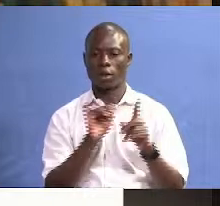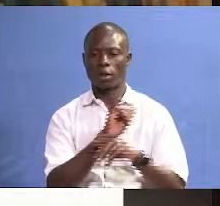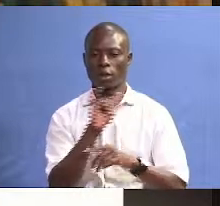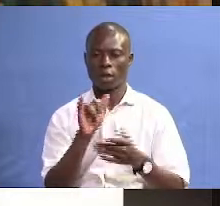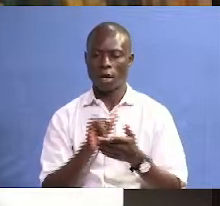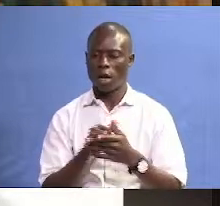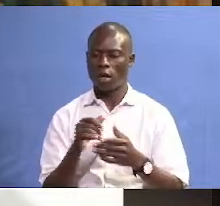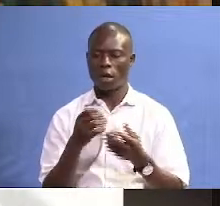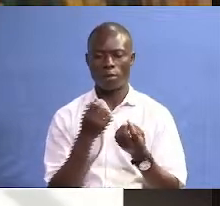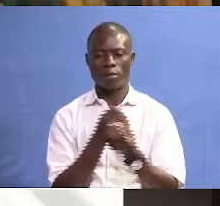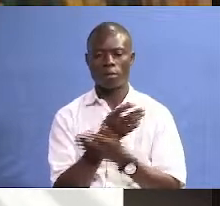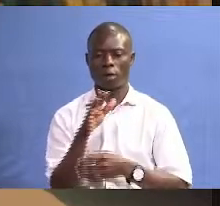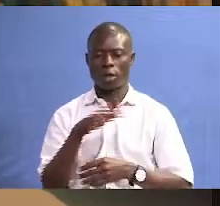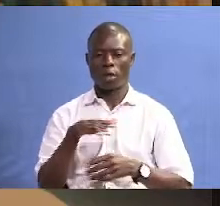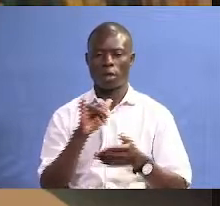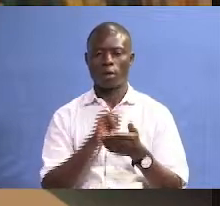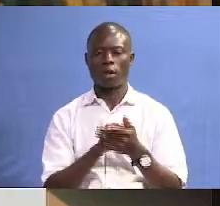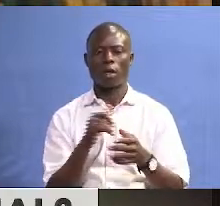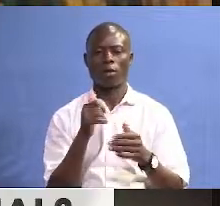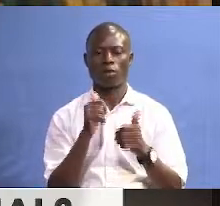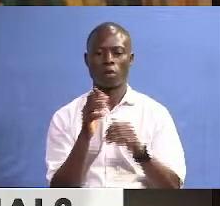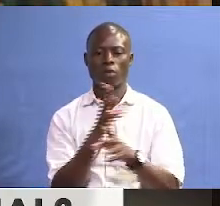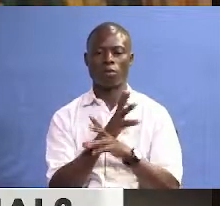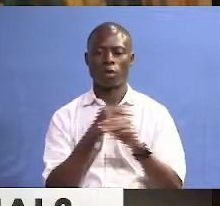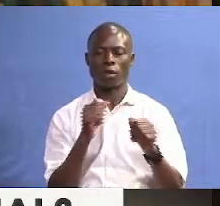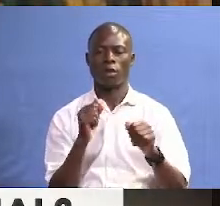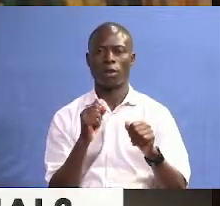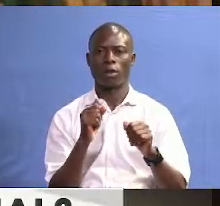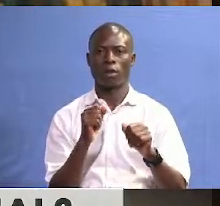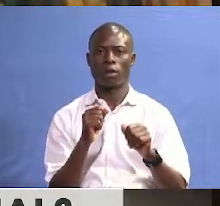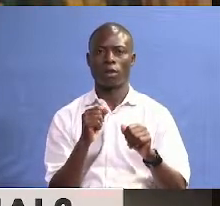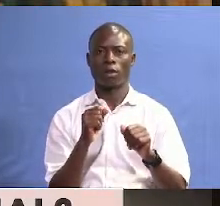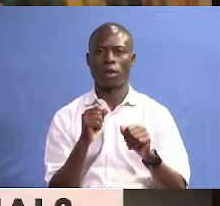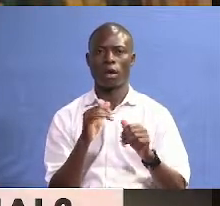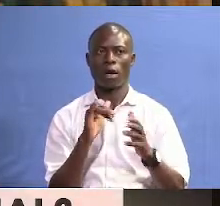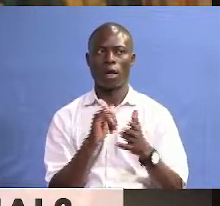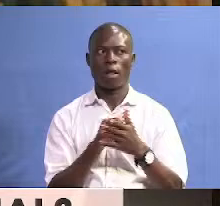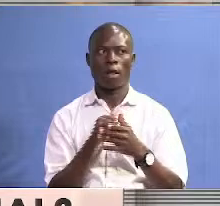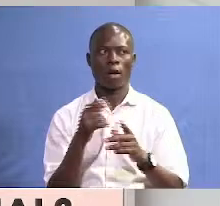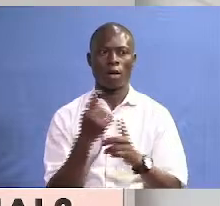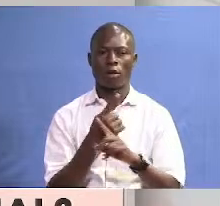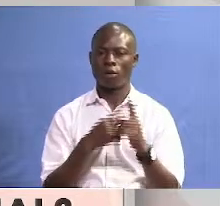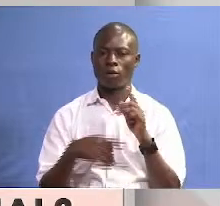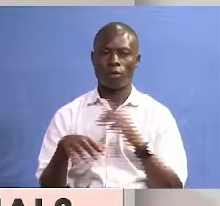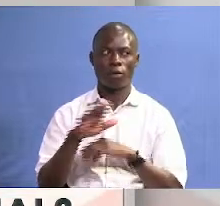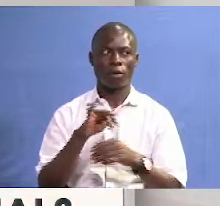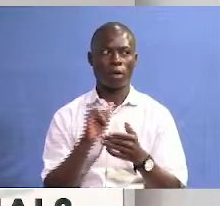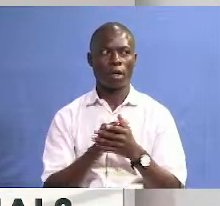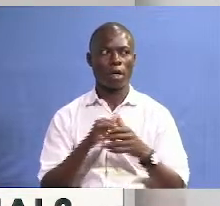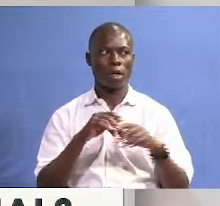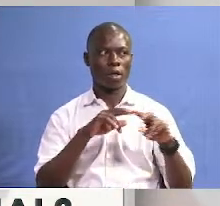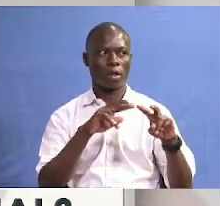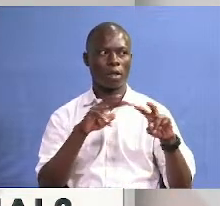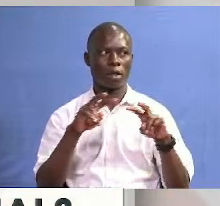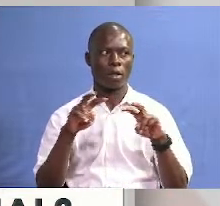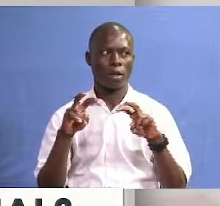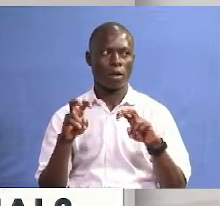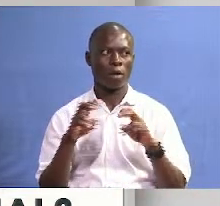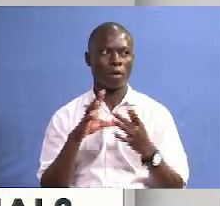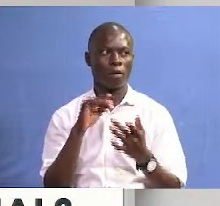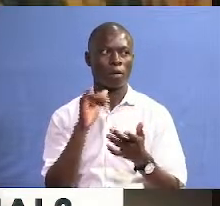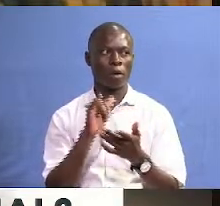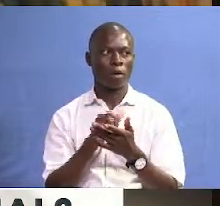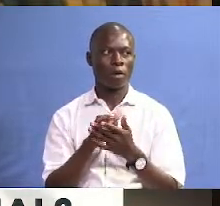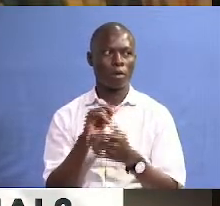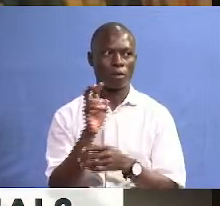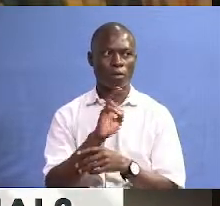in which the president, that various grounds that are examined. One which looks